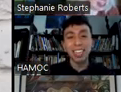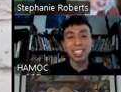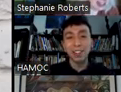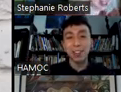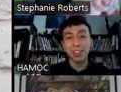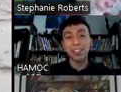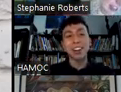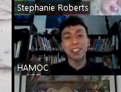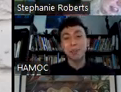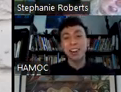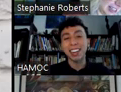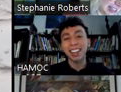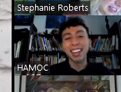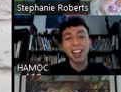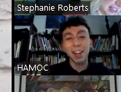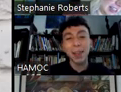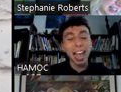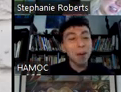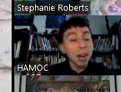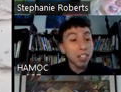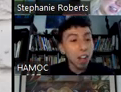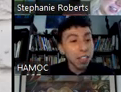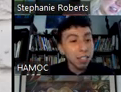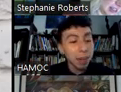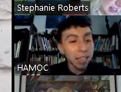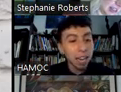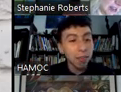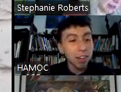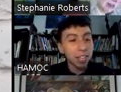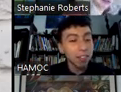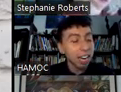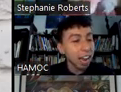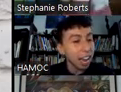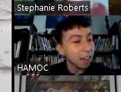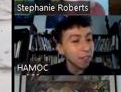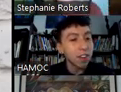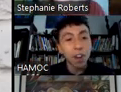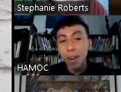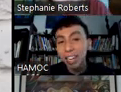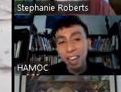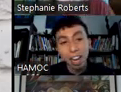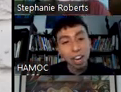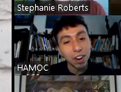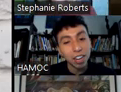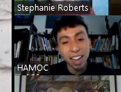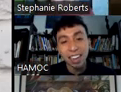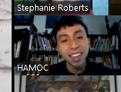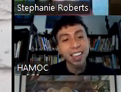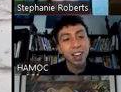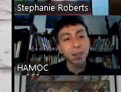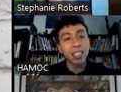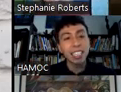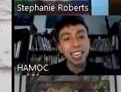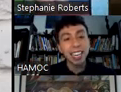one of those like dinner rolls or whatever, the bread. Yeah. And when I saw this piece at first, I was like, I have no idea. I could